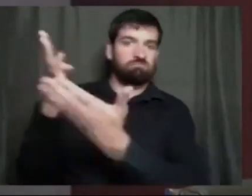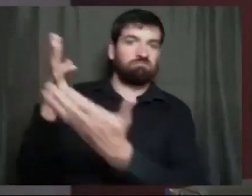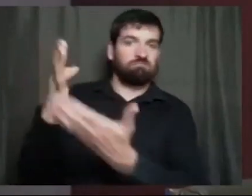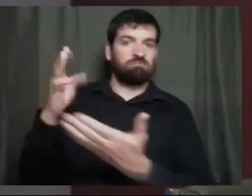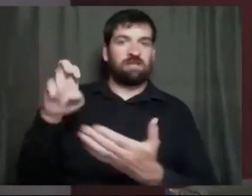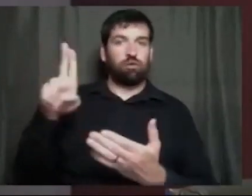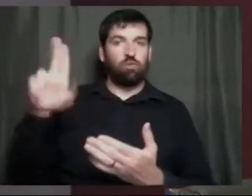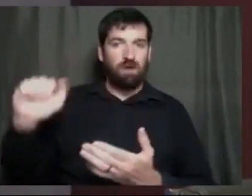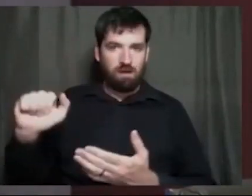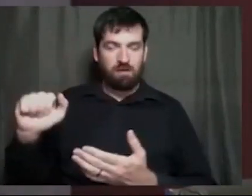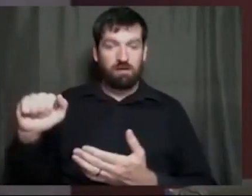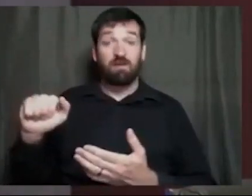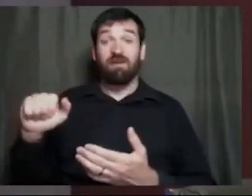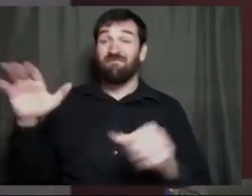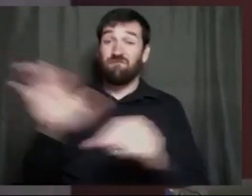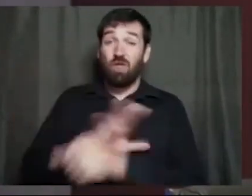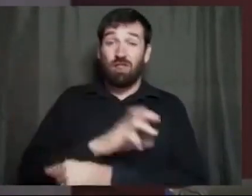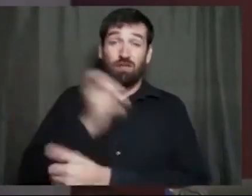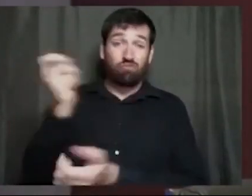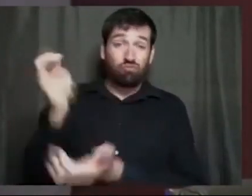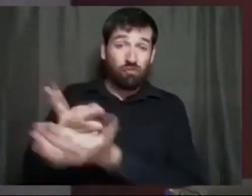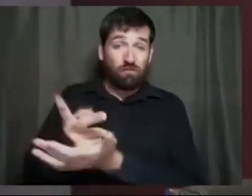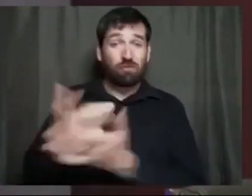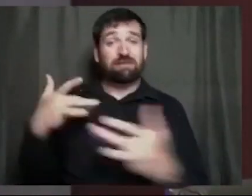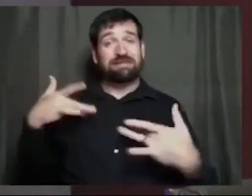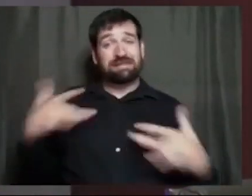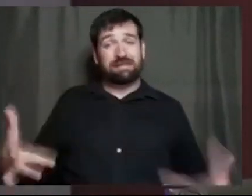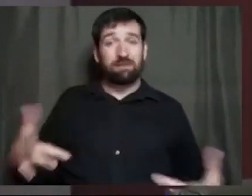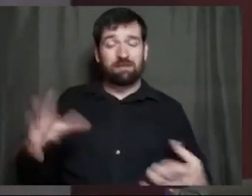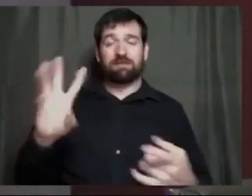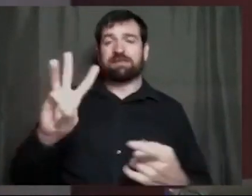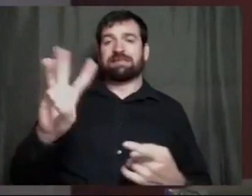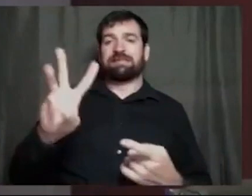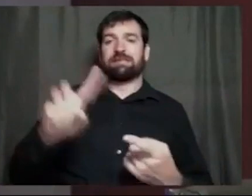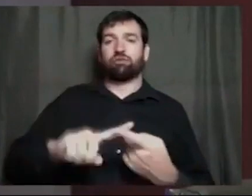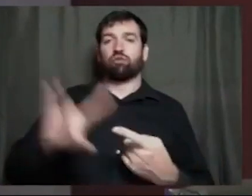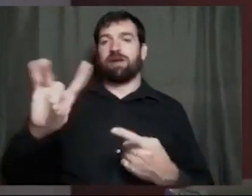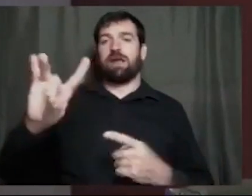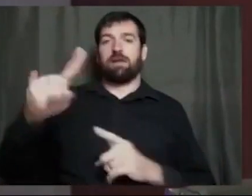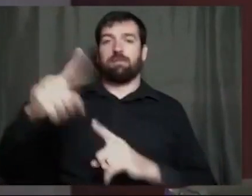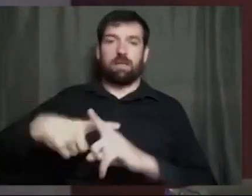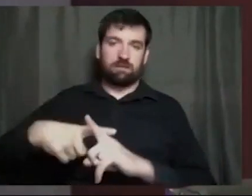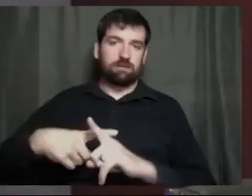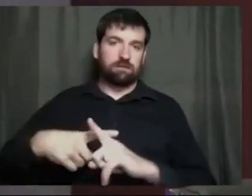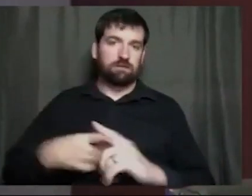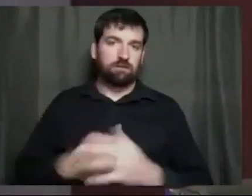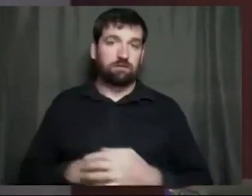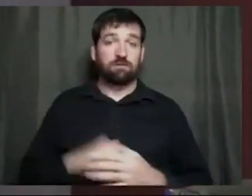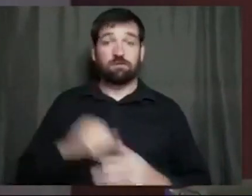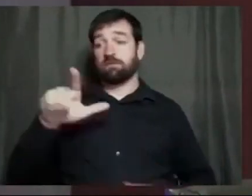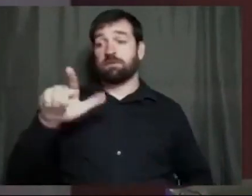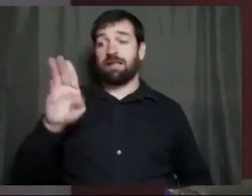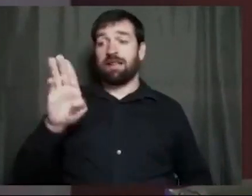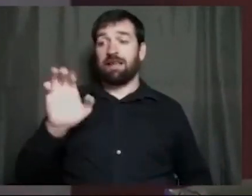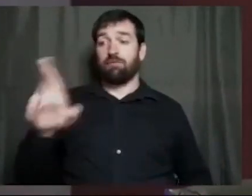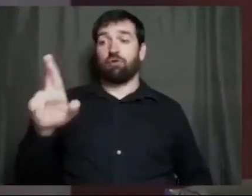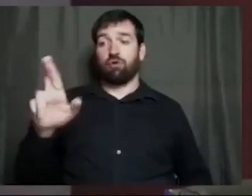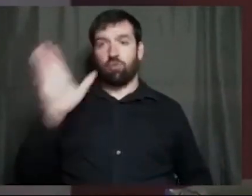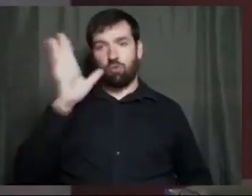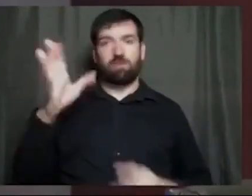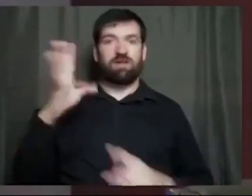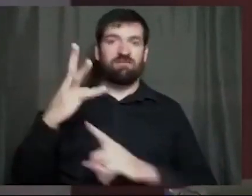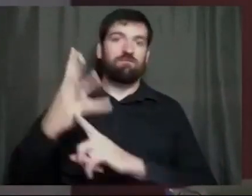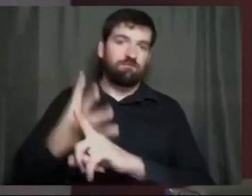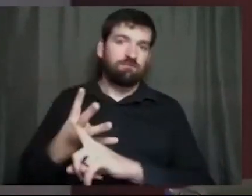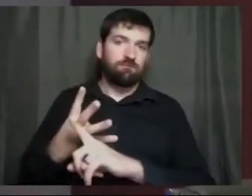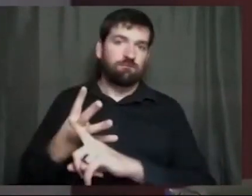full approval generally takes 6 to 8 months. So right at Labor Day, we'll be at the 4-month mark, which is,